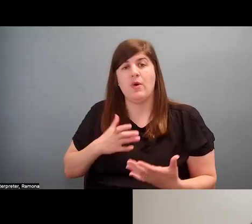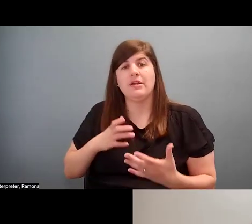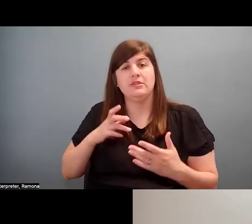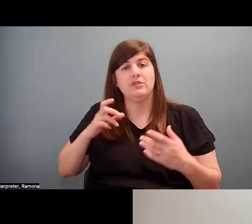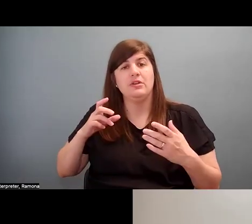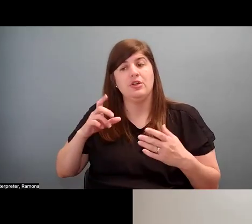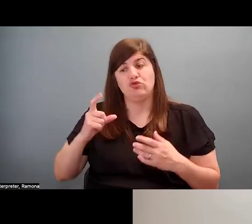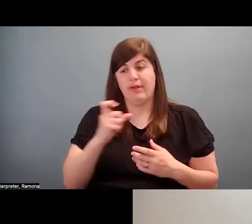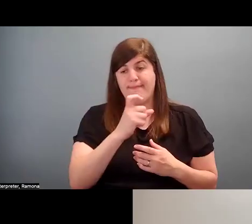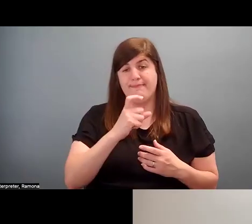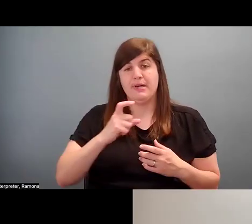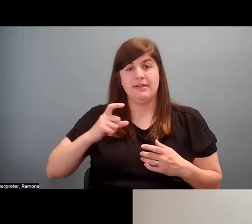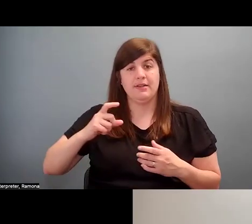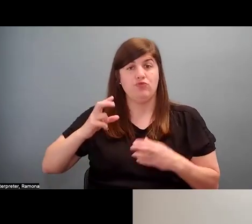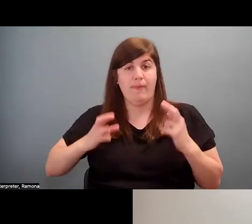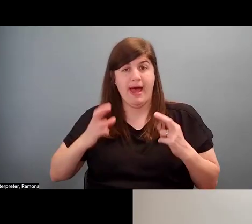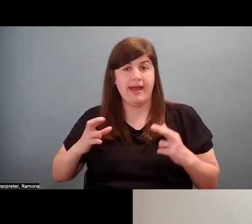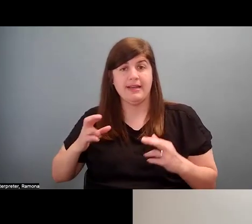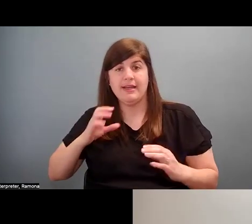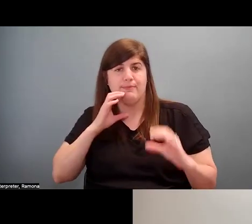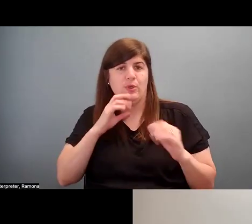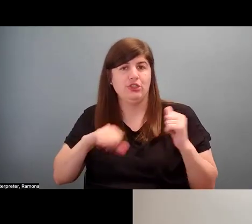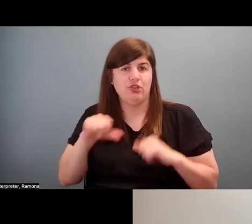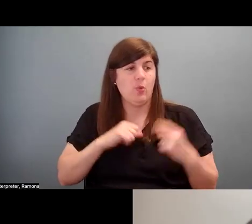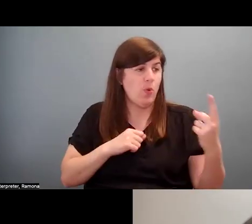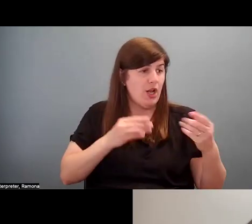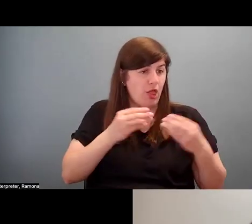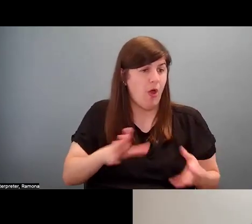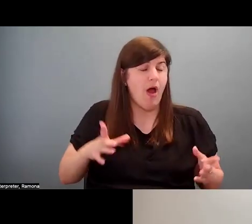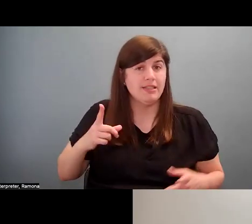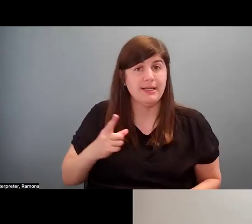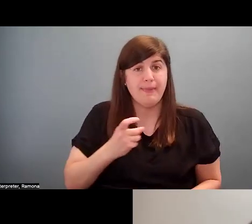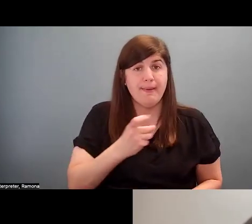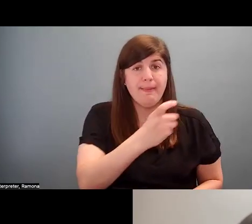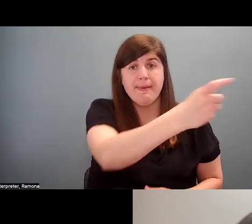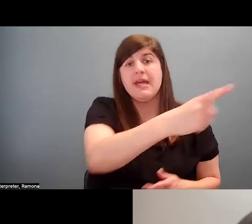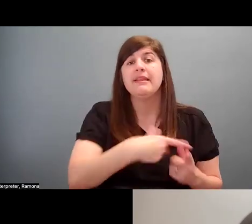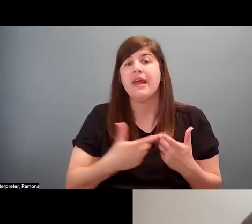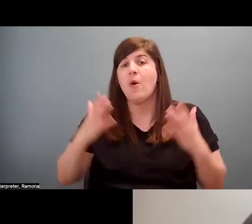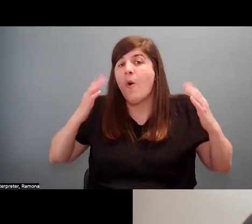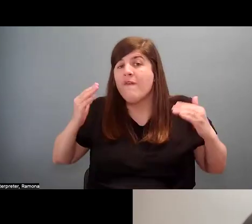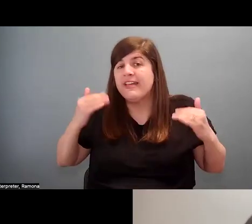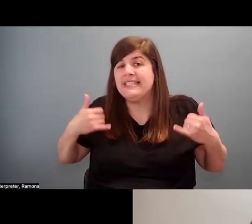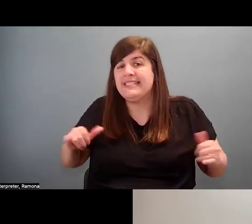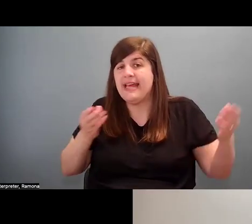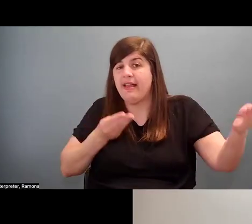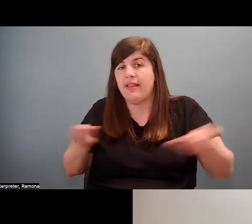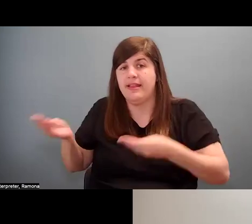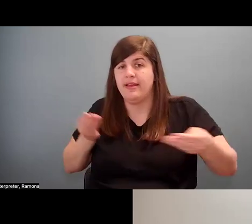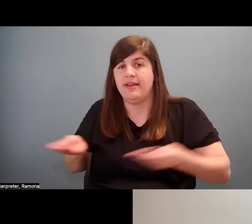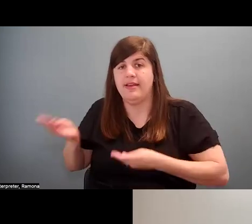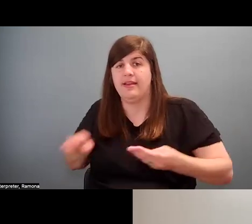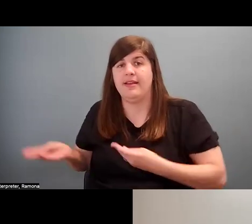other. So possibly if one shrimp gets lost, it would hopefully still be able to communicate its information to the nearest